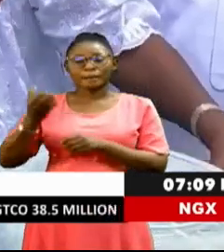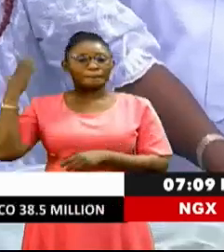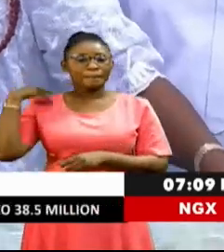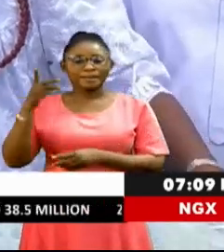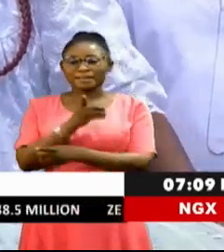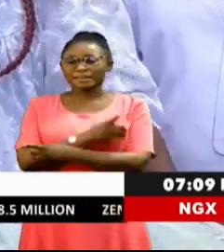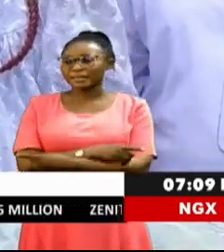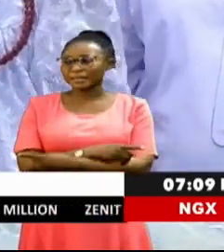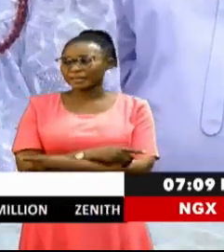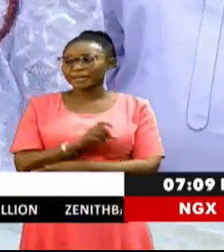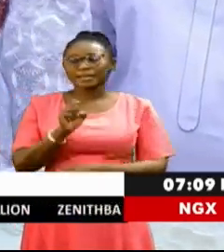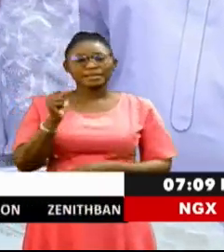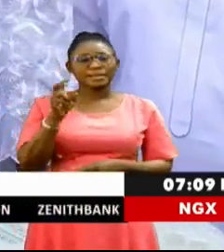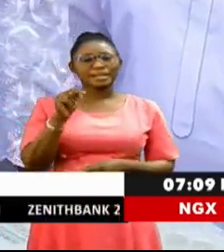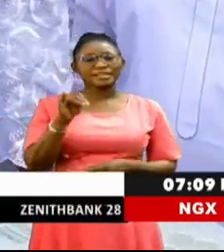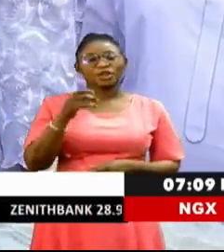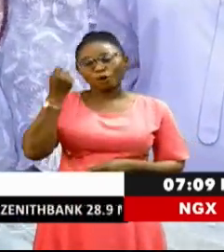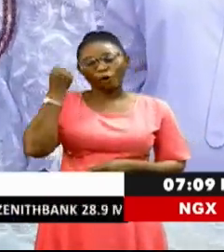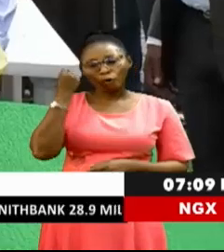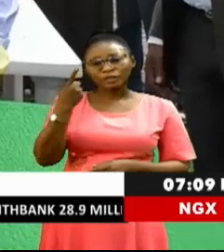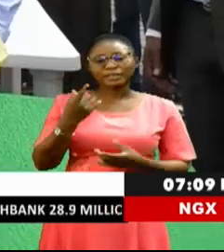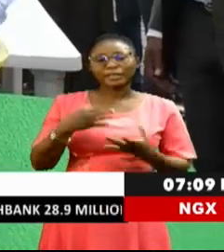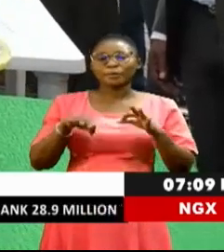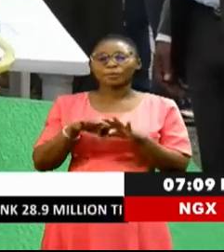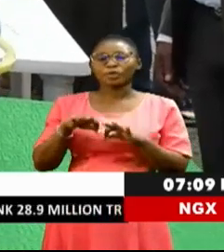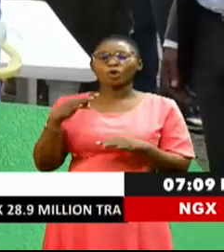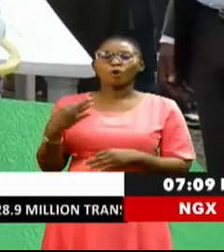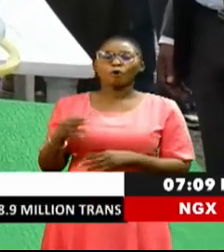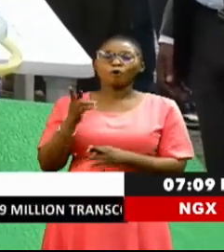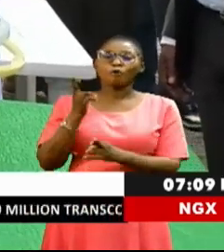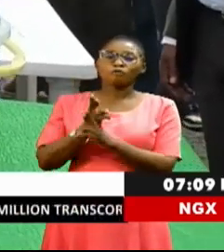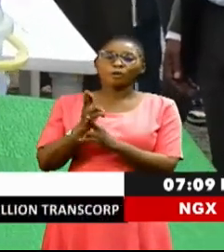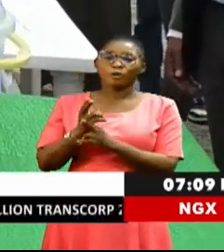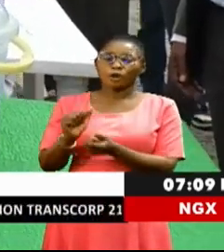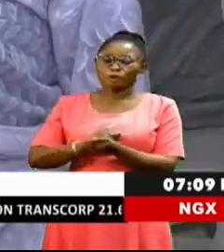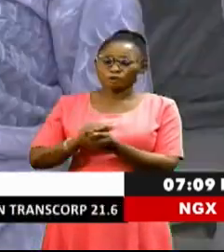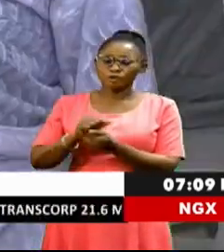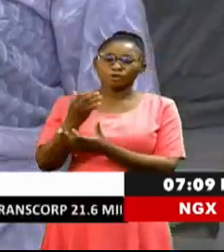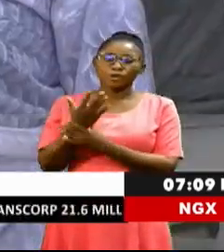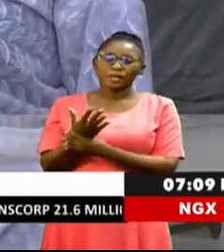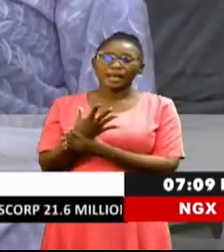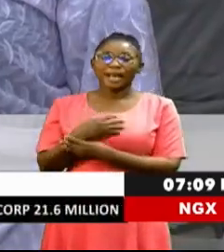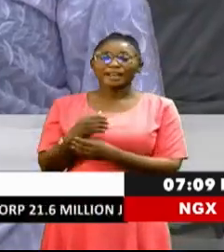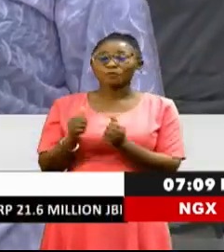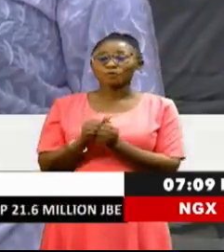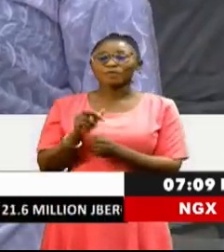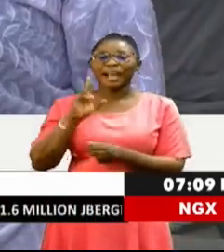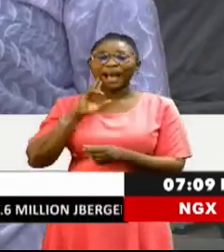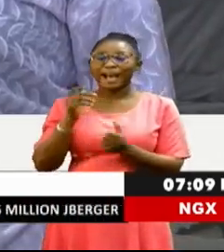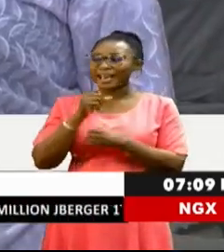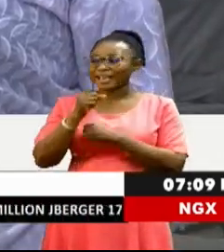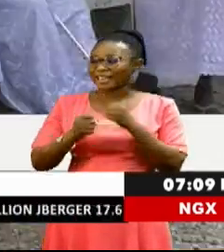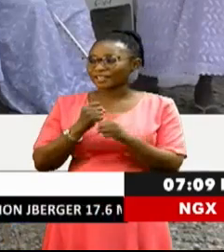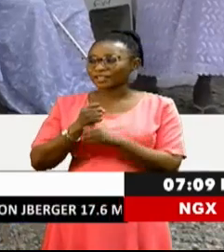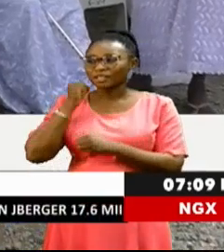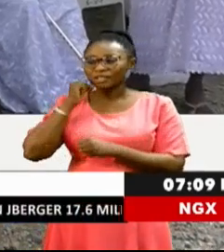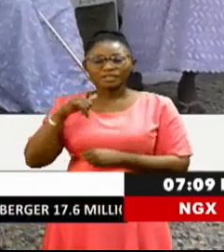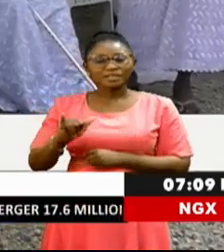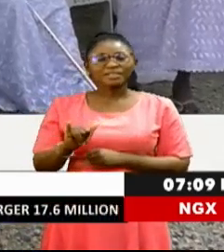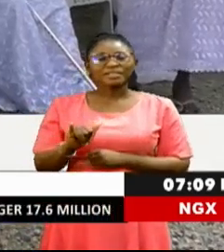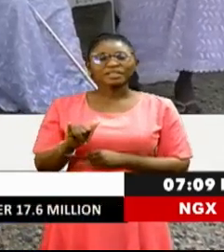Felicia Sani. She understands the importance of regular washing of hands, and despite her age, she still